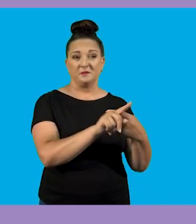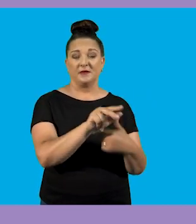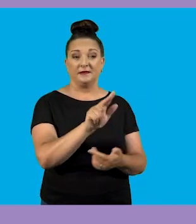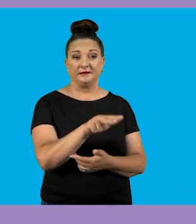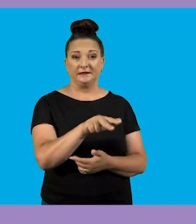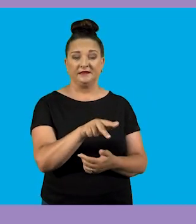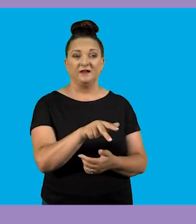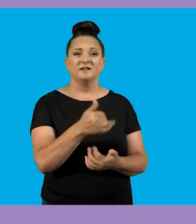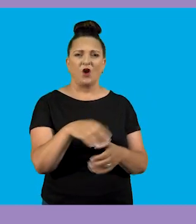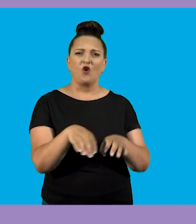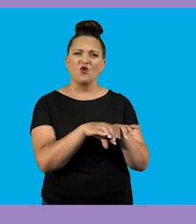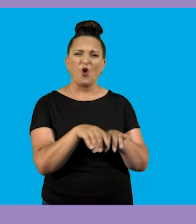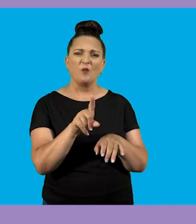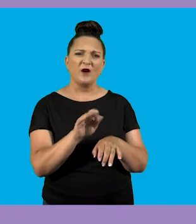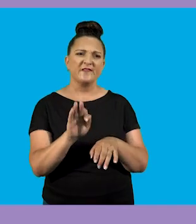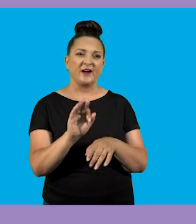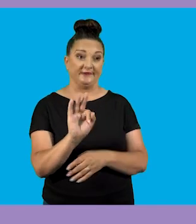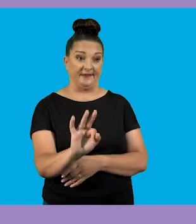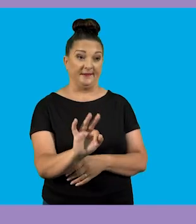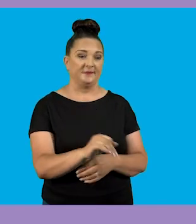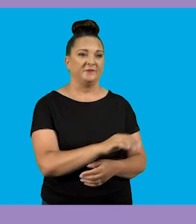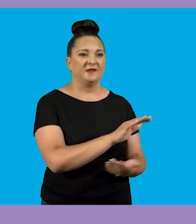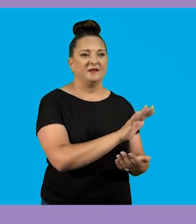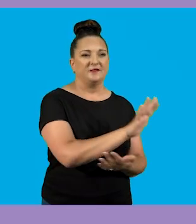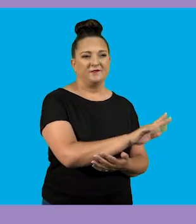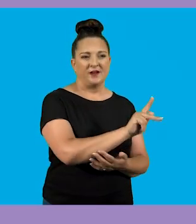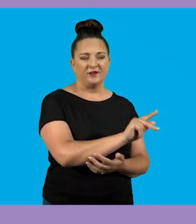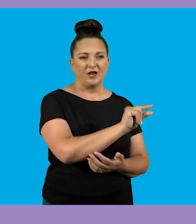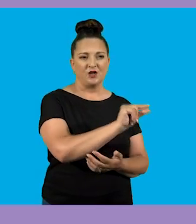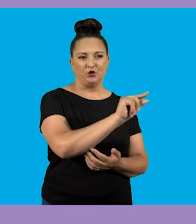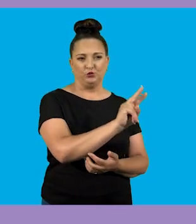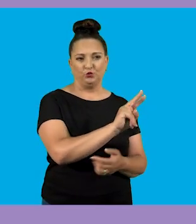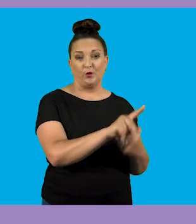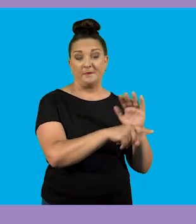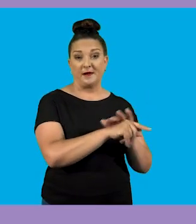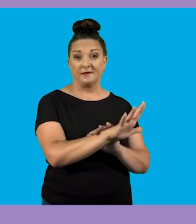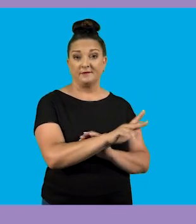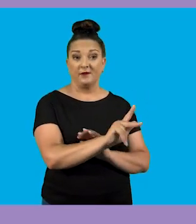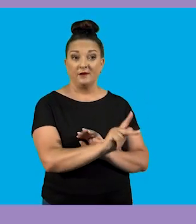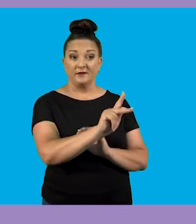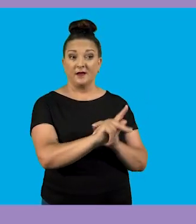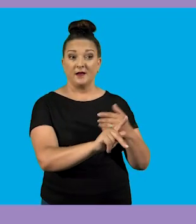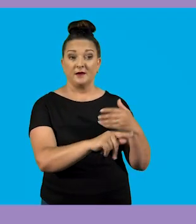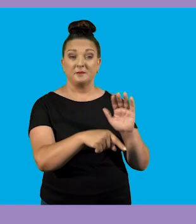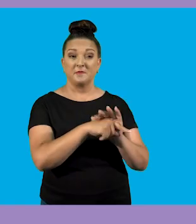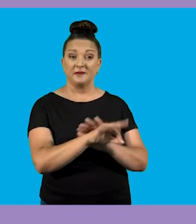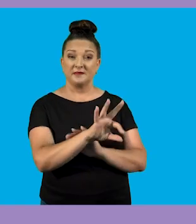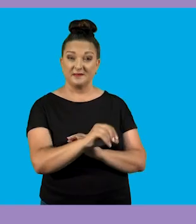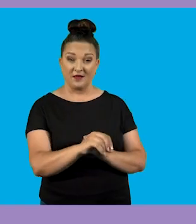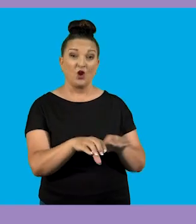squared minus 5k minus 30. That common factor there is going to be the